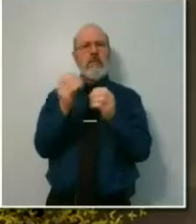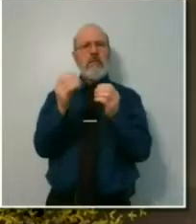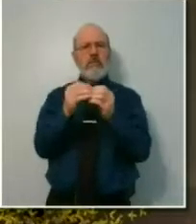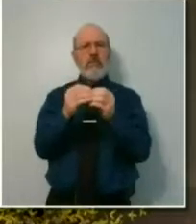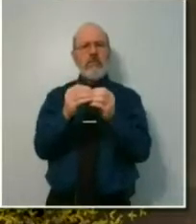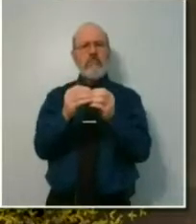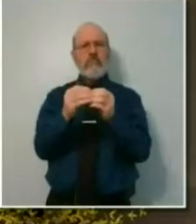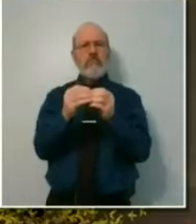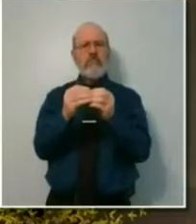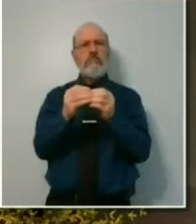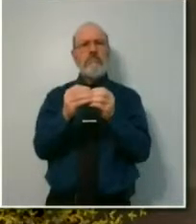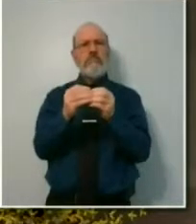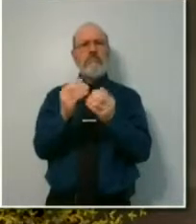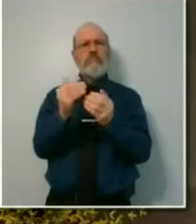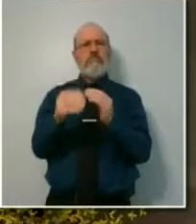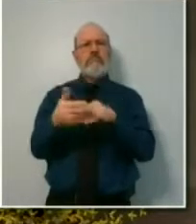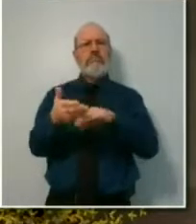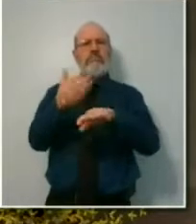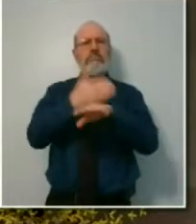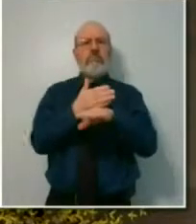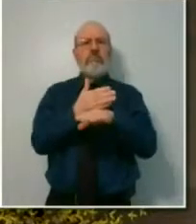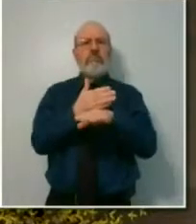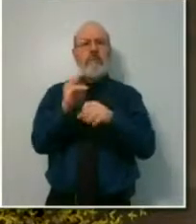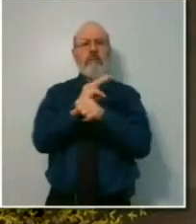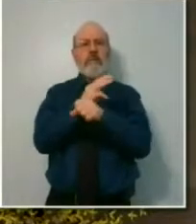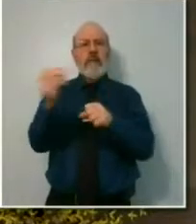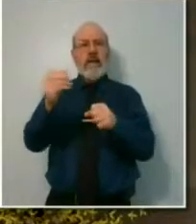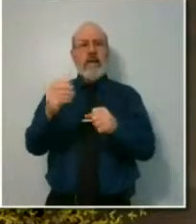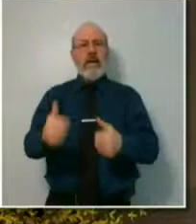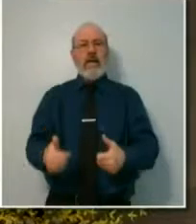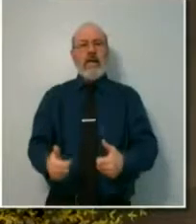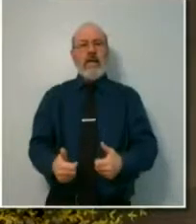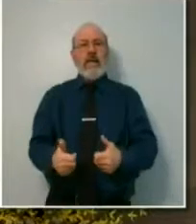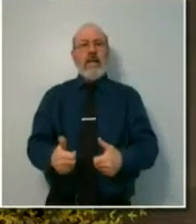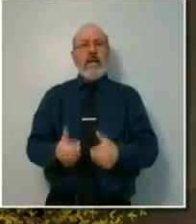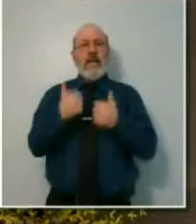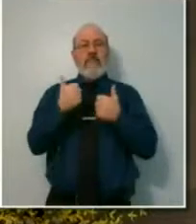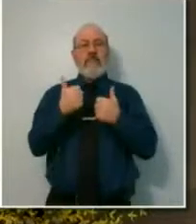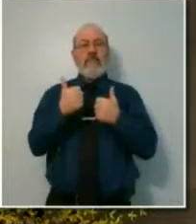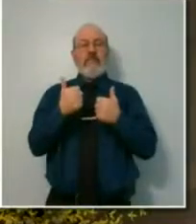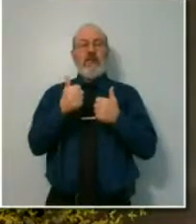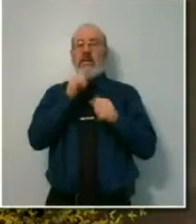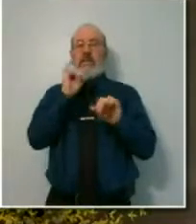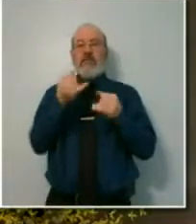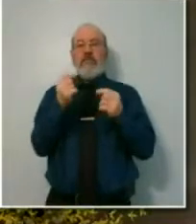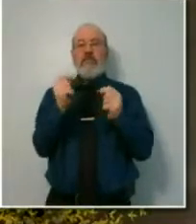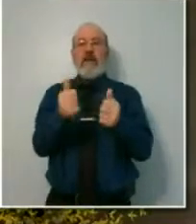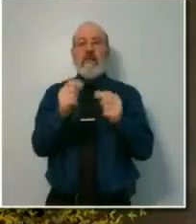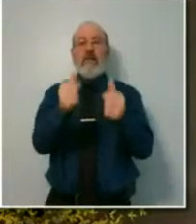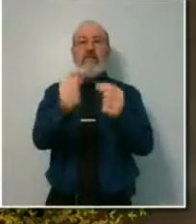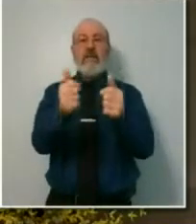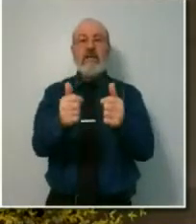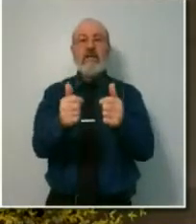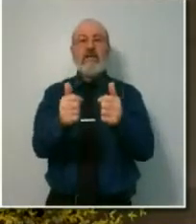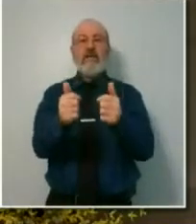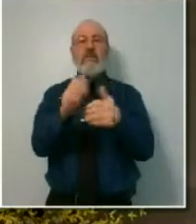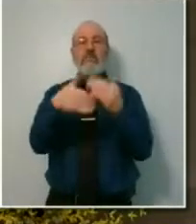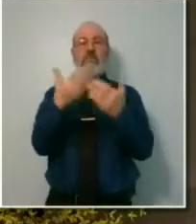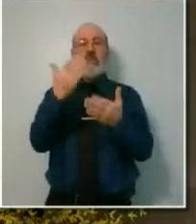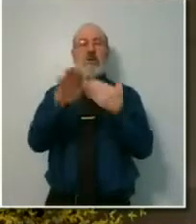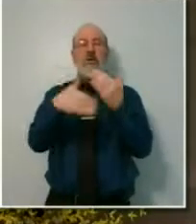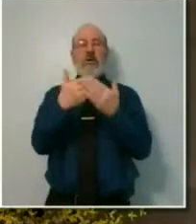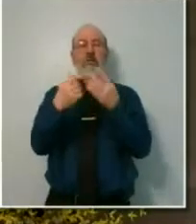and family life instead of just speed and volume. Perhaps at this current time, we're all reflecting on how we can produce